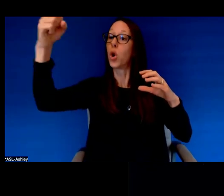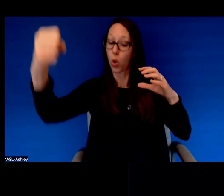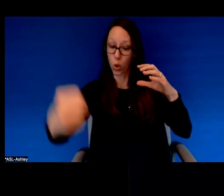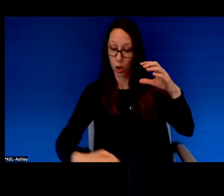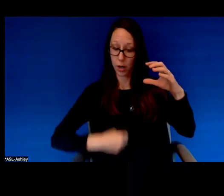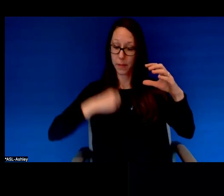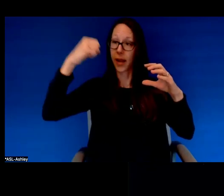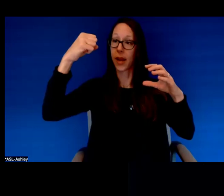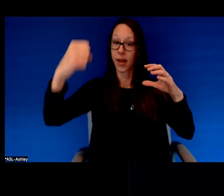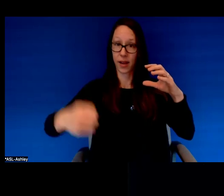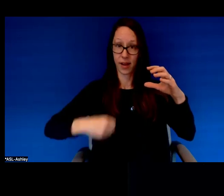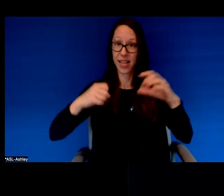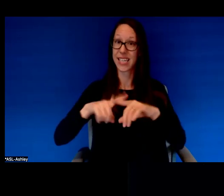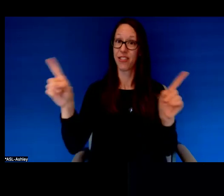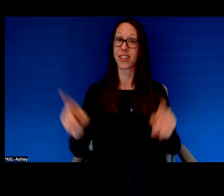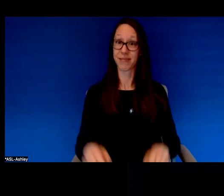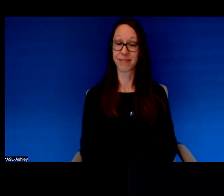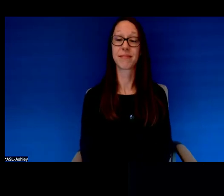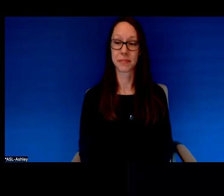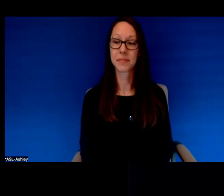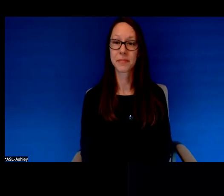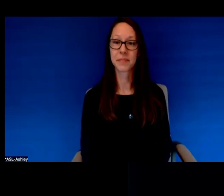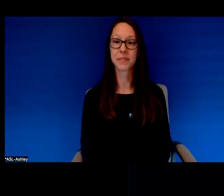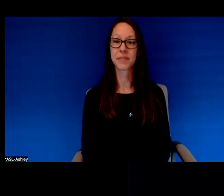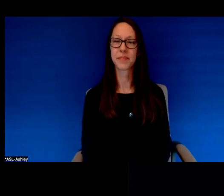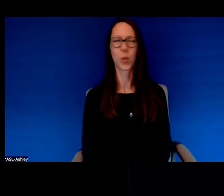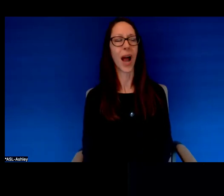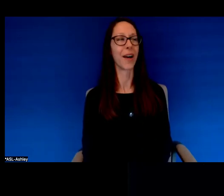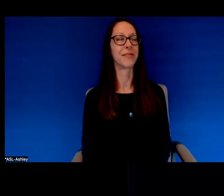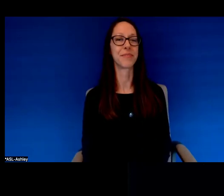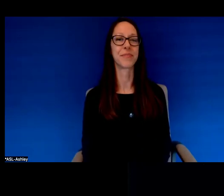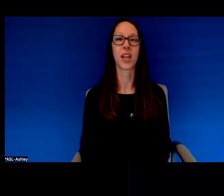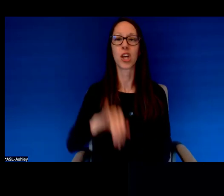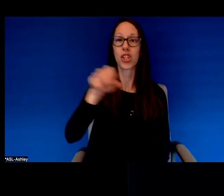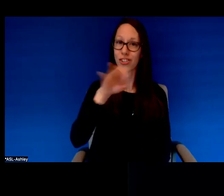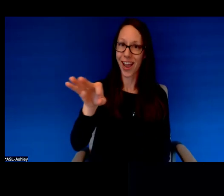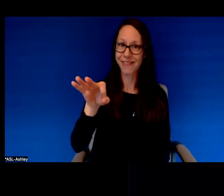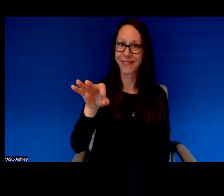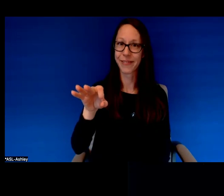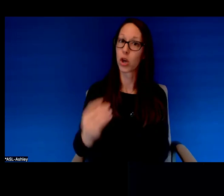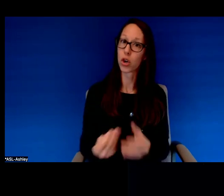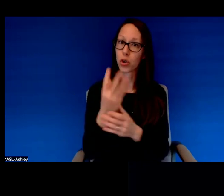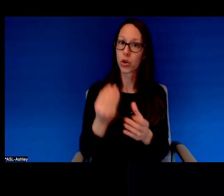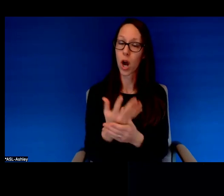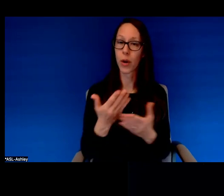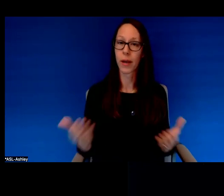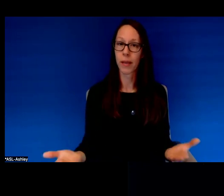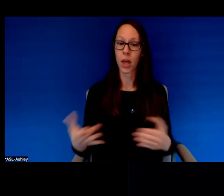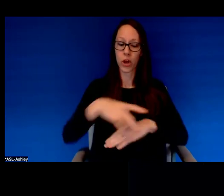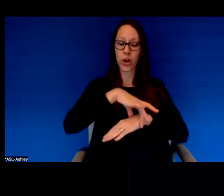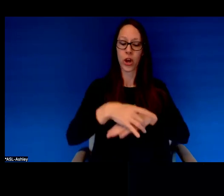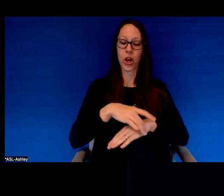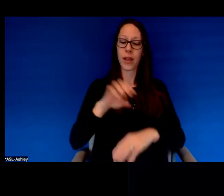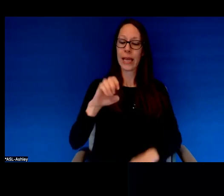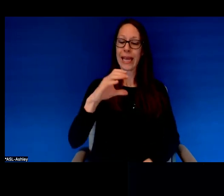spooky. Okay. Oh, we got a question from Jeff. Could growing components of Earth's ecosystem be moved